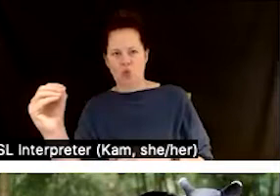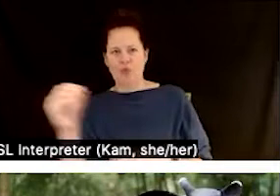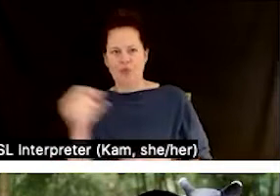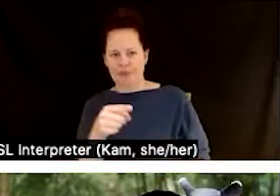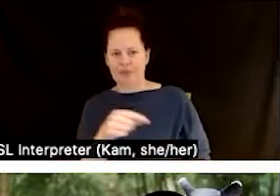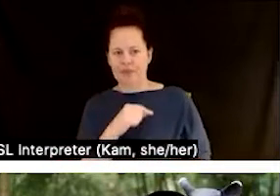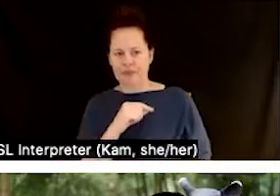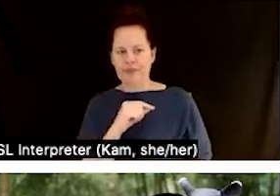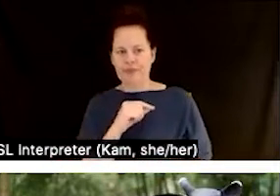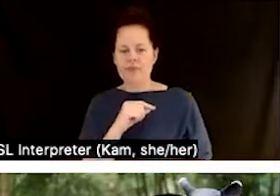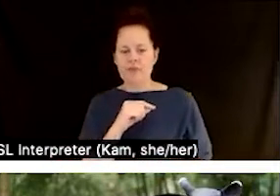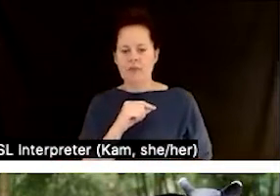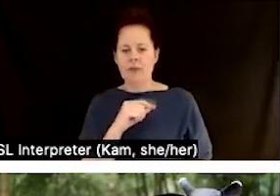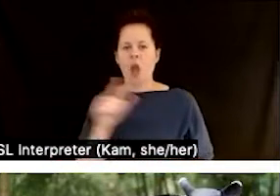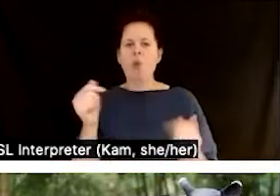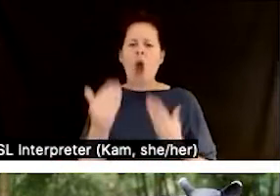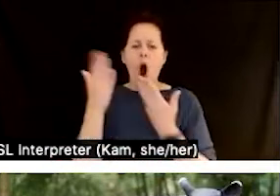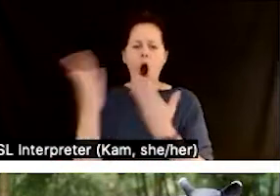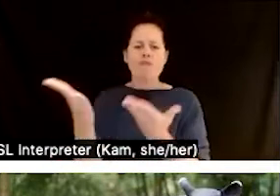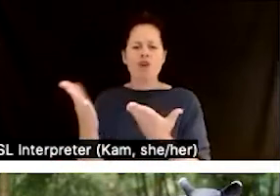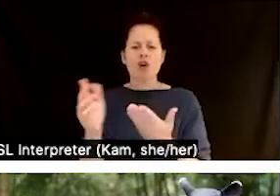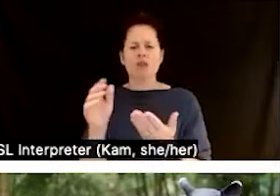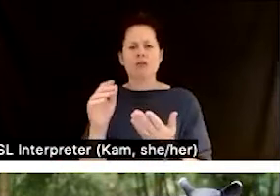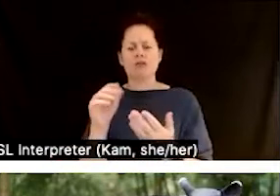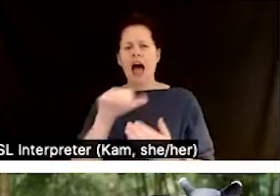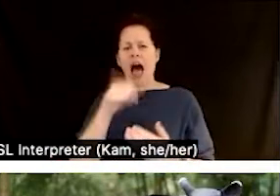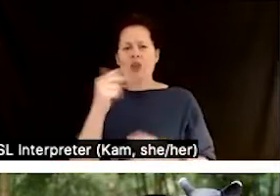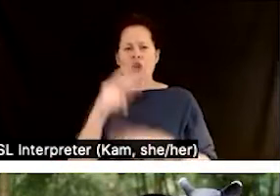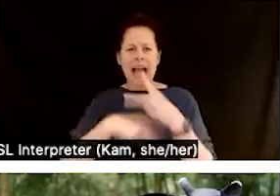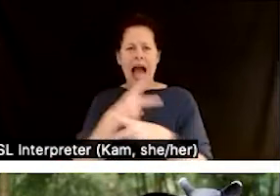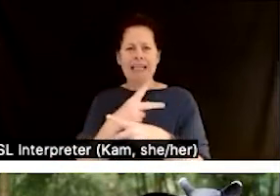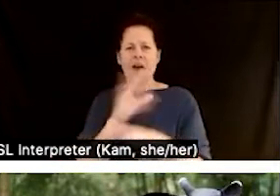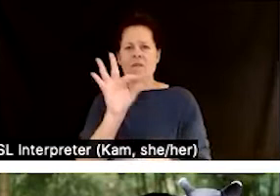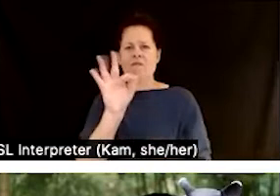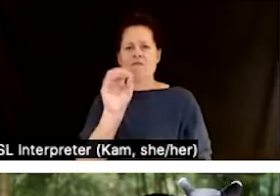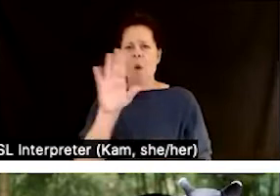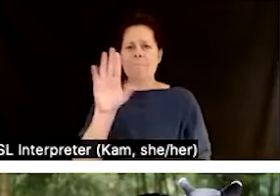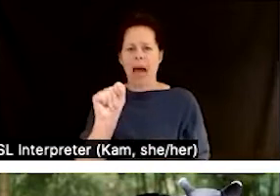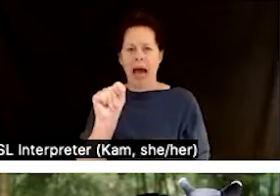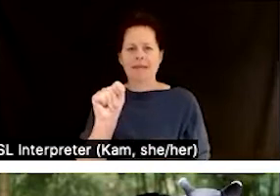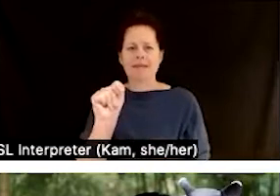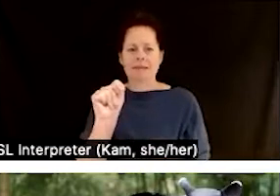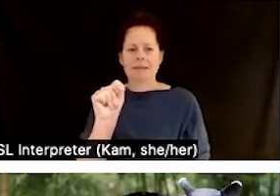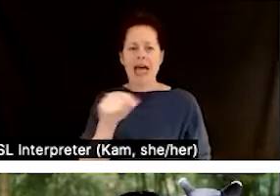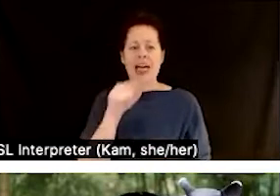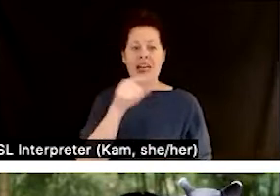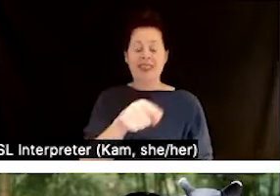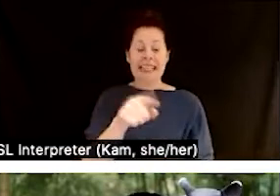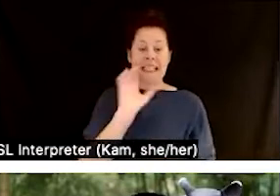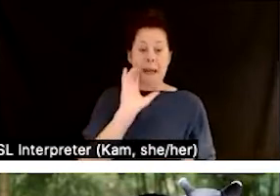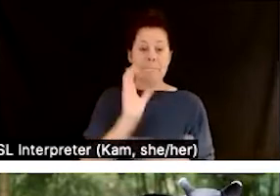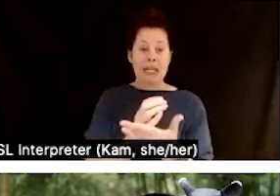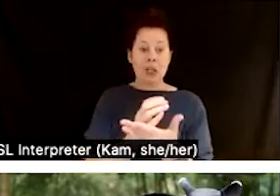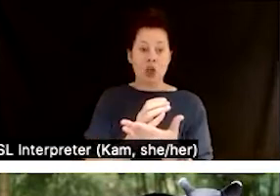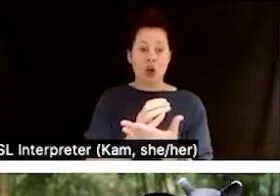I said, with offering alternative formats, one of the photos here is a representation of one of the signs we have